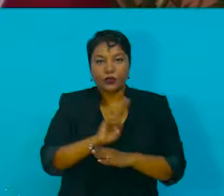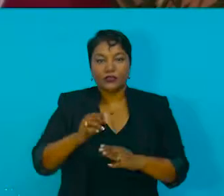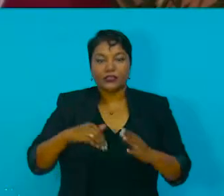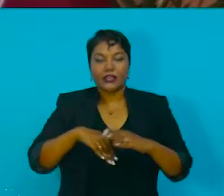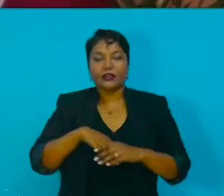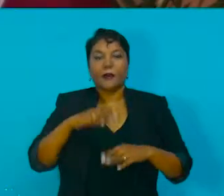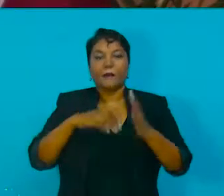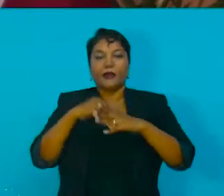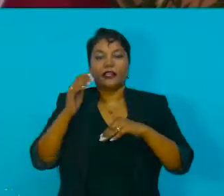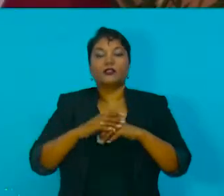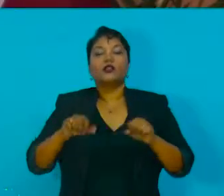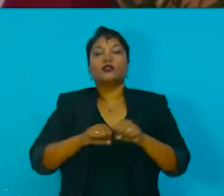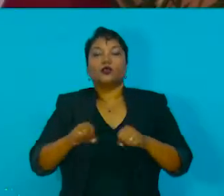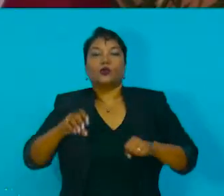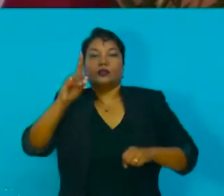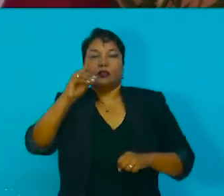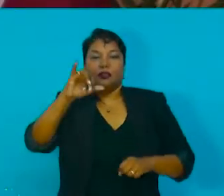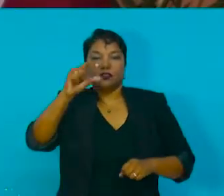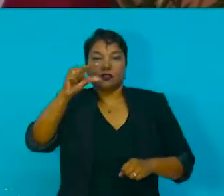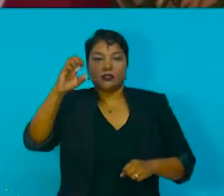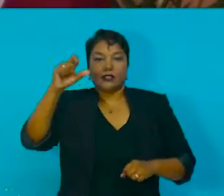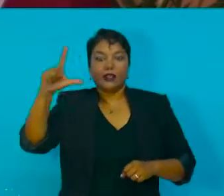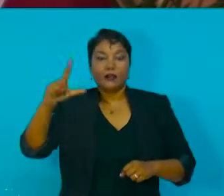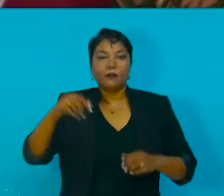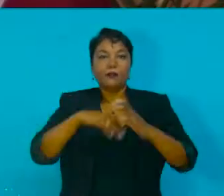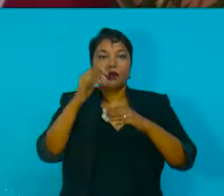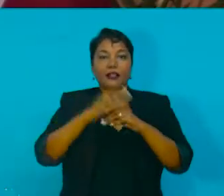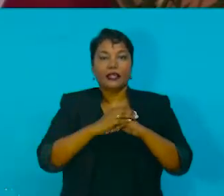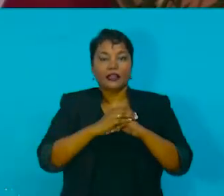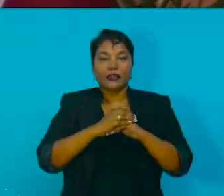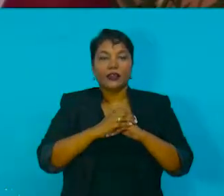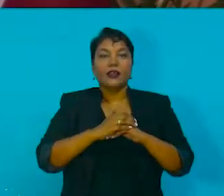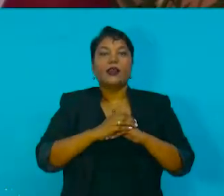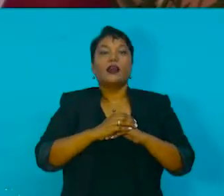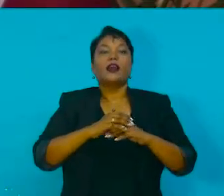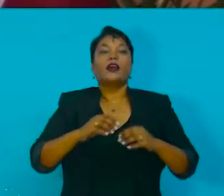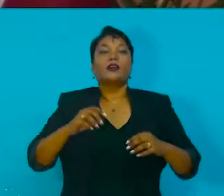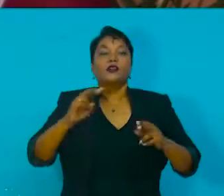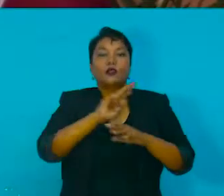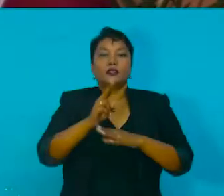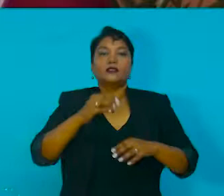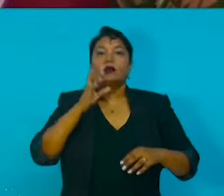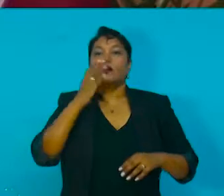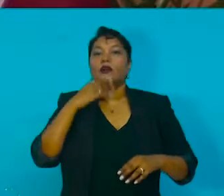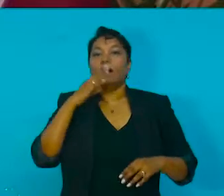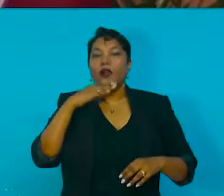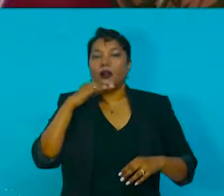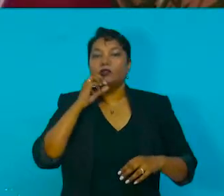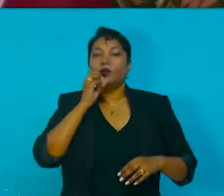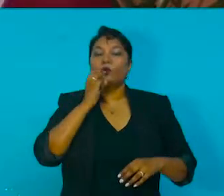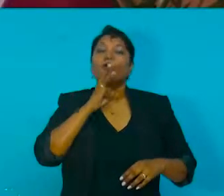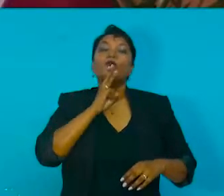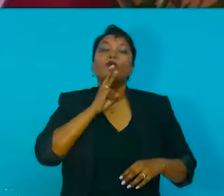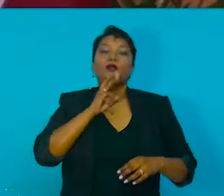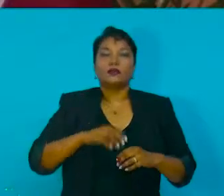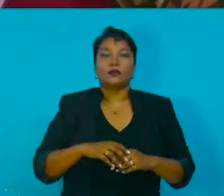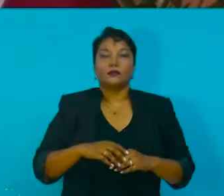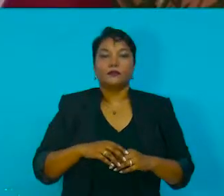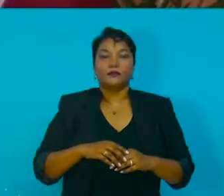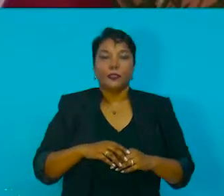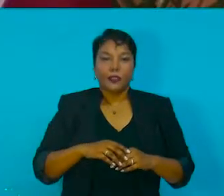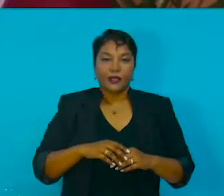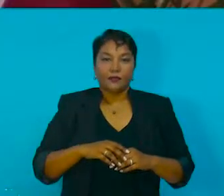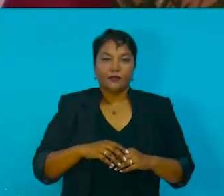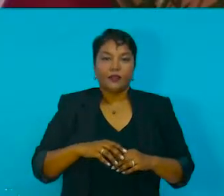in Digicel, it runs on hot water. It's 150 tons of cooling, but it can only because they didn't put enough storage, it could only